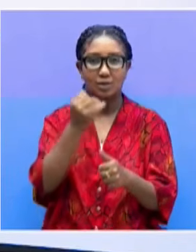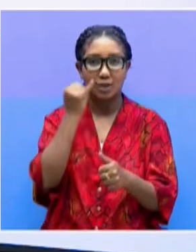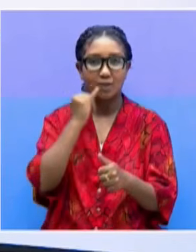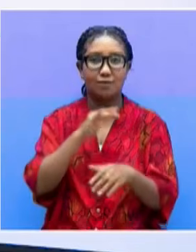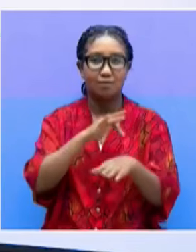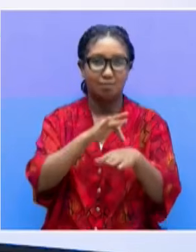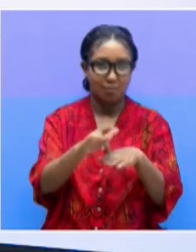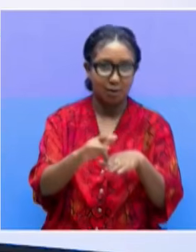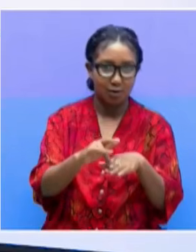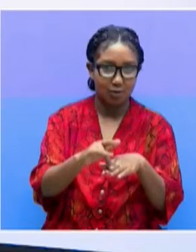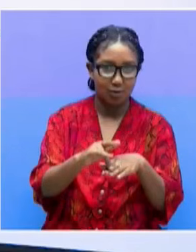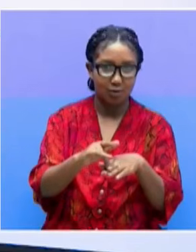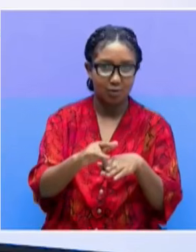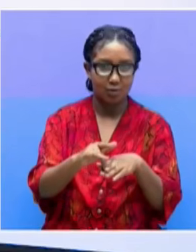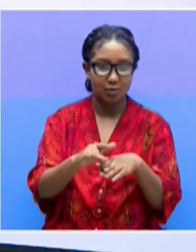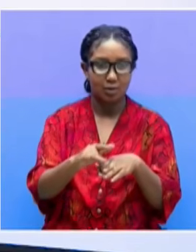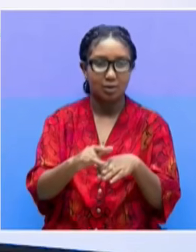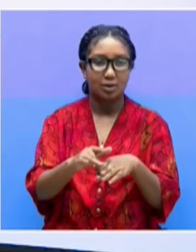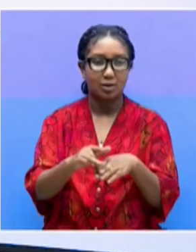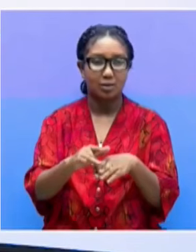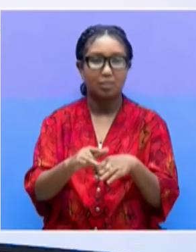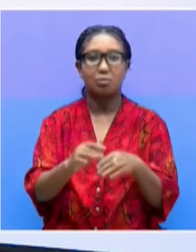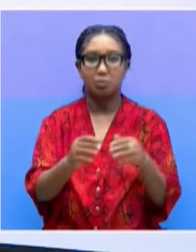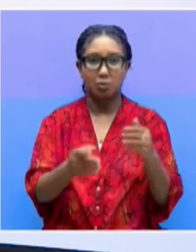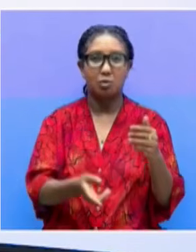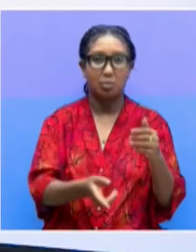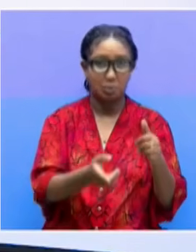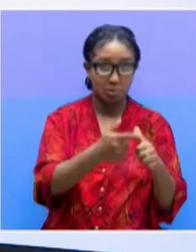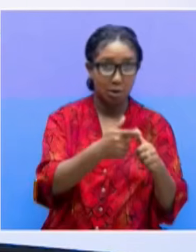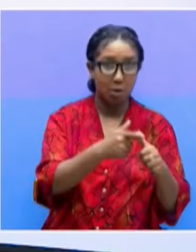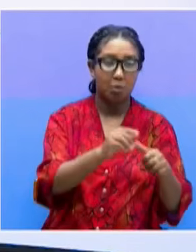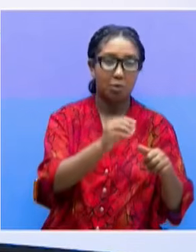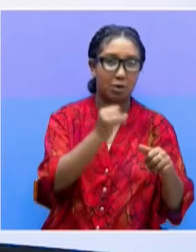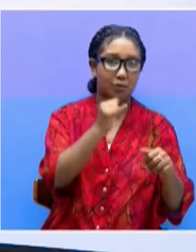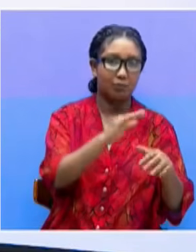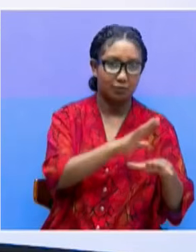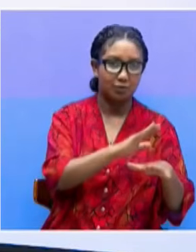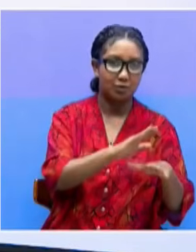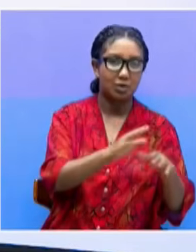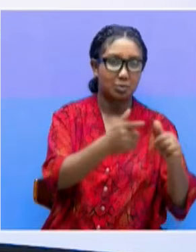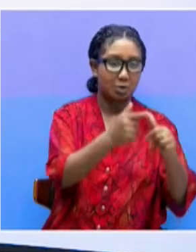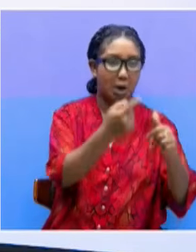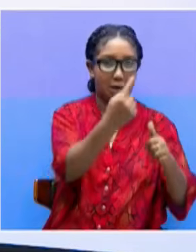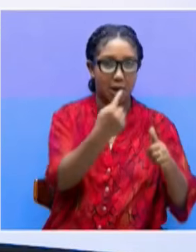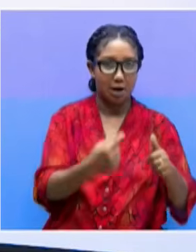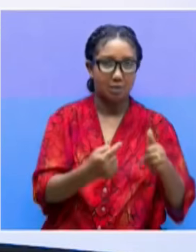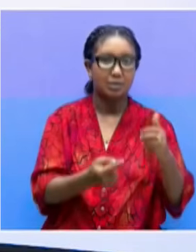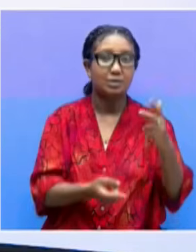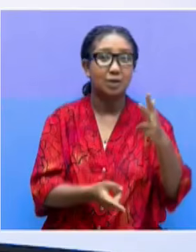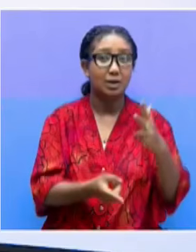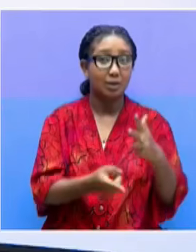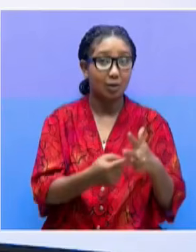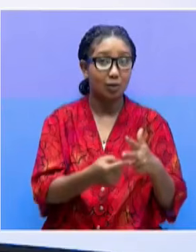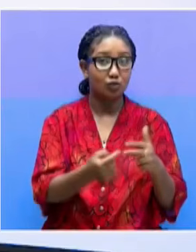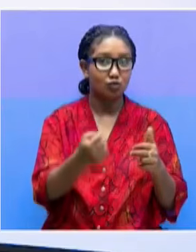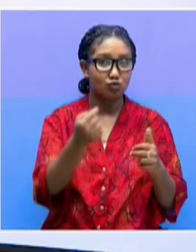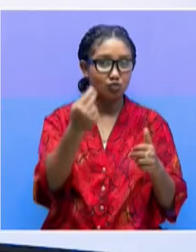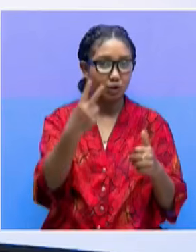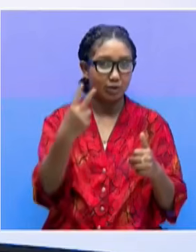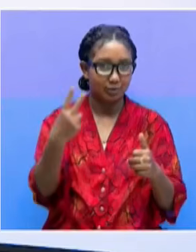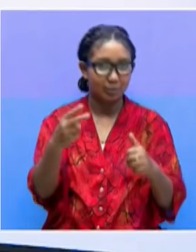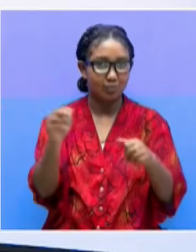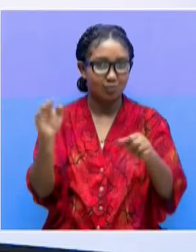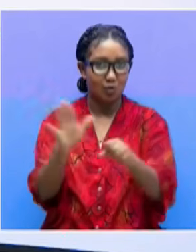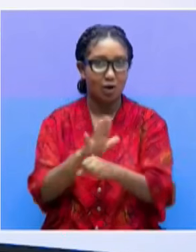clause is complete. On the second one, main clause is complete. On the third one, that's up to you to make a